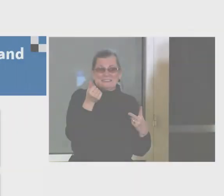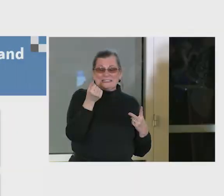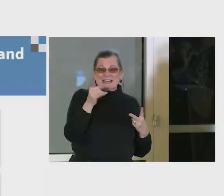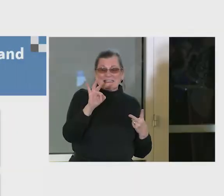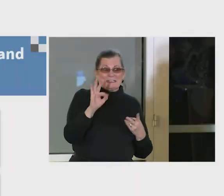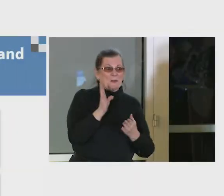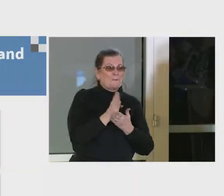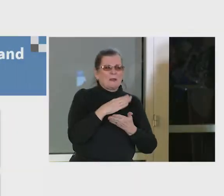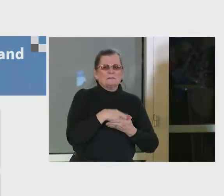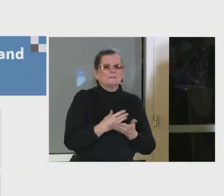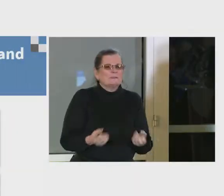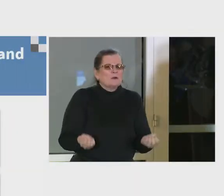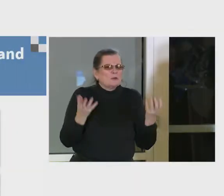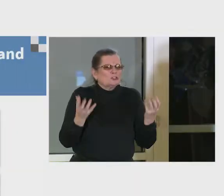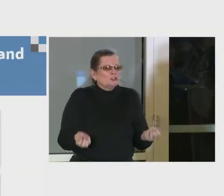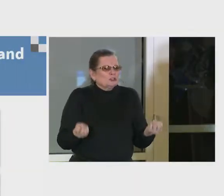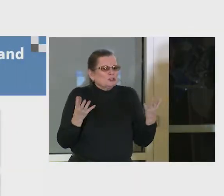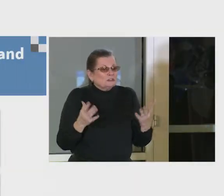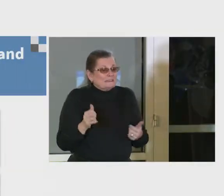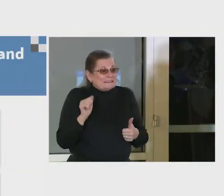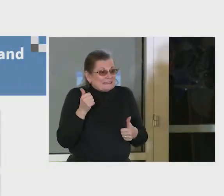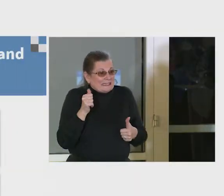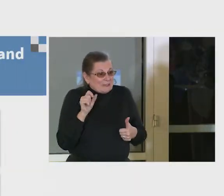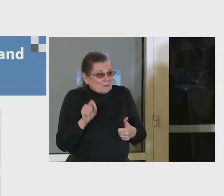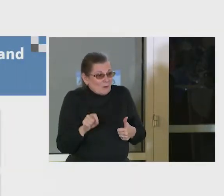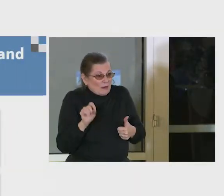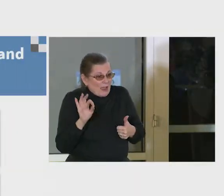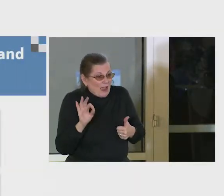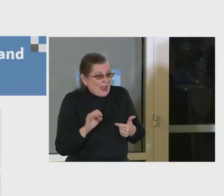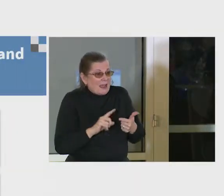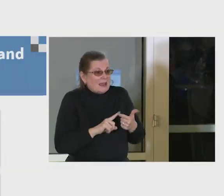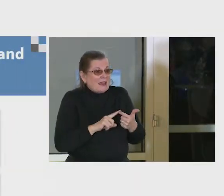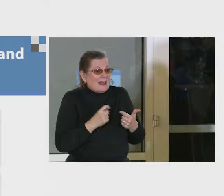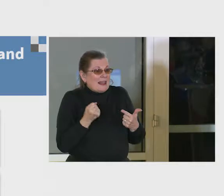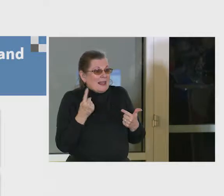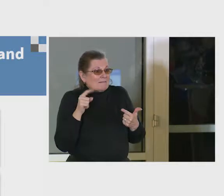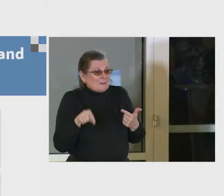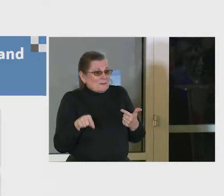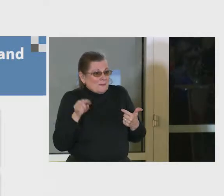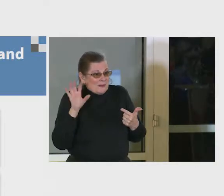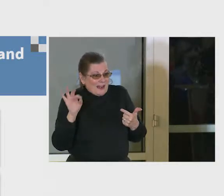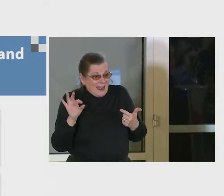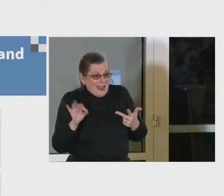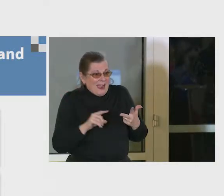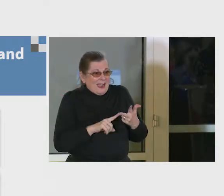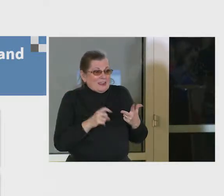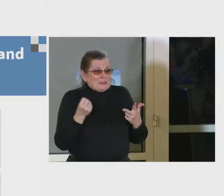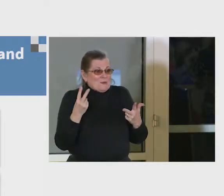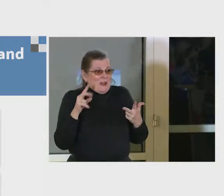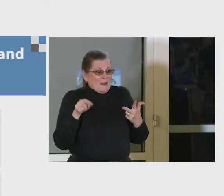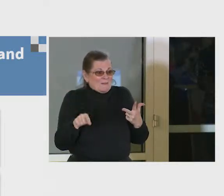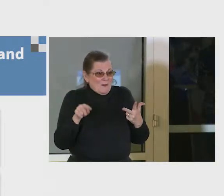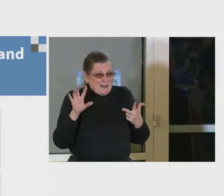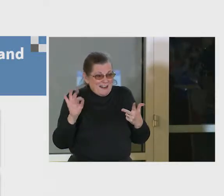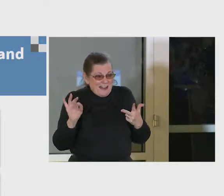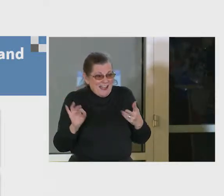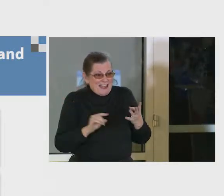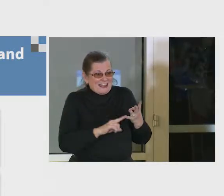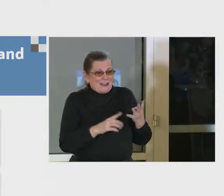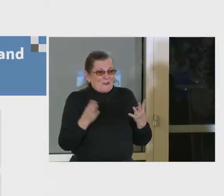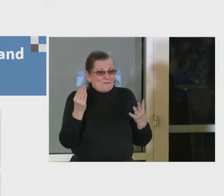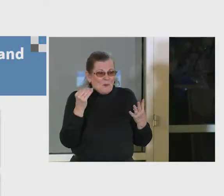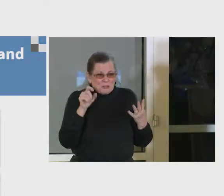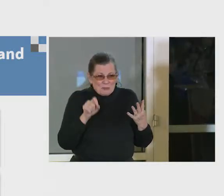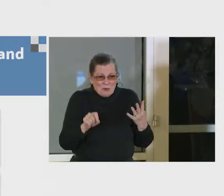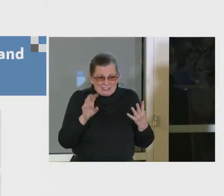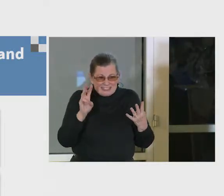services? 10.9 billion, 11.9 billion, 12.9 billion, or 14.6 billion? And again,